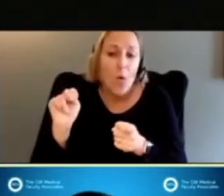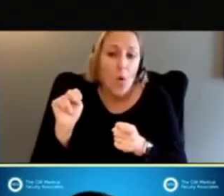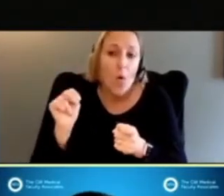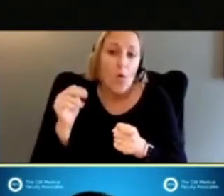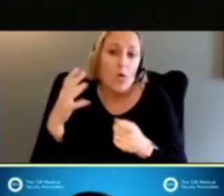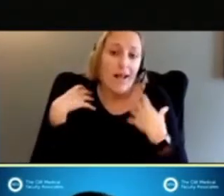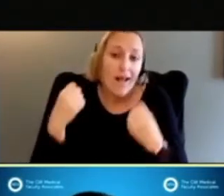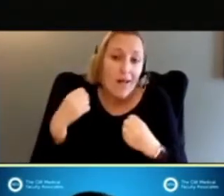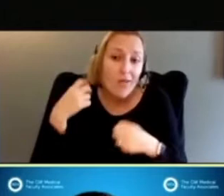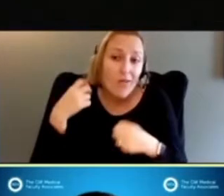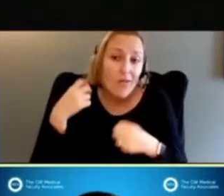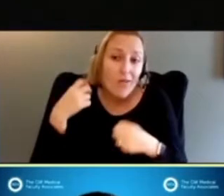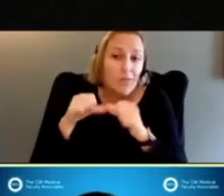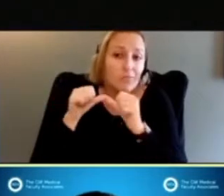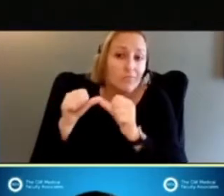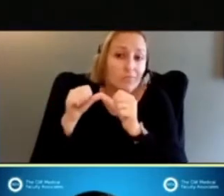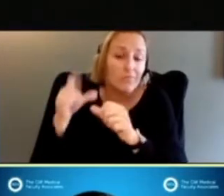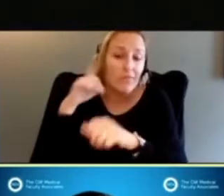for a long period of